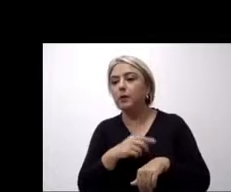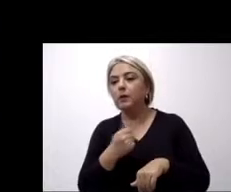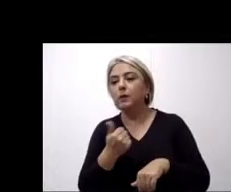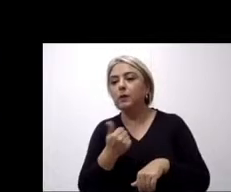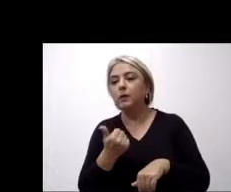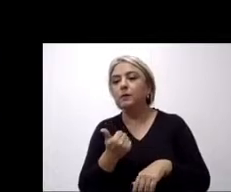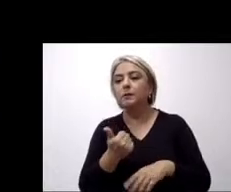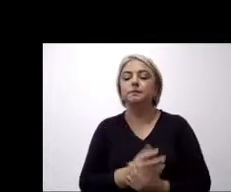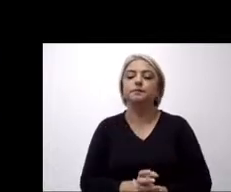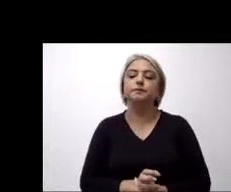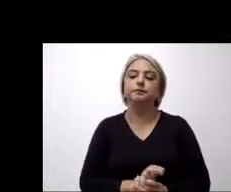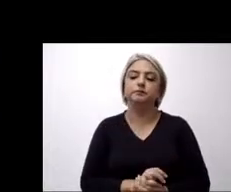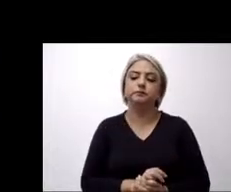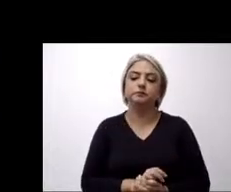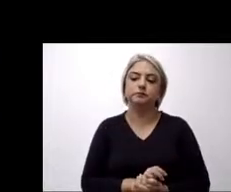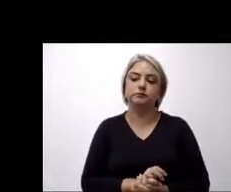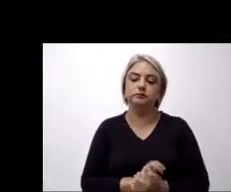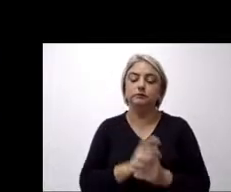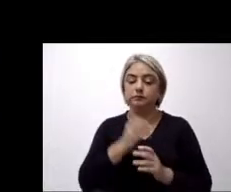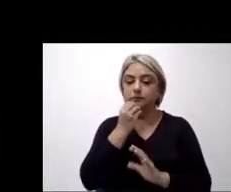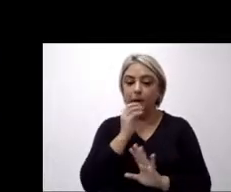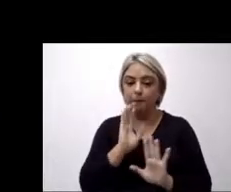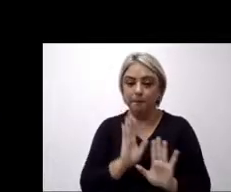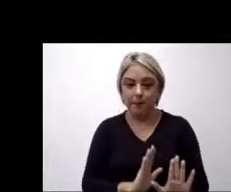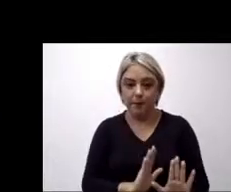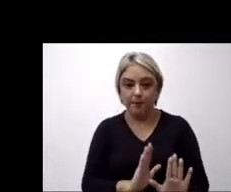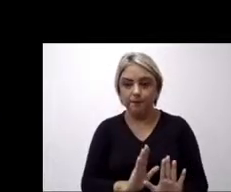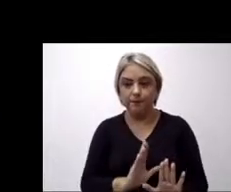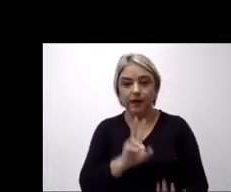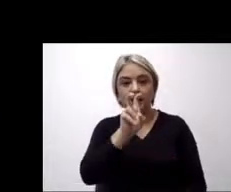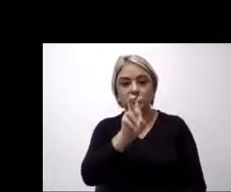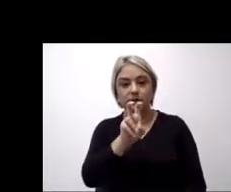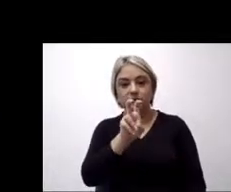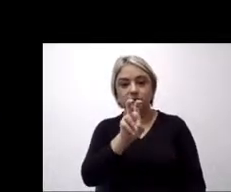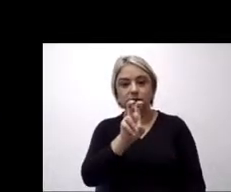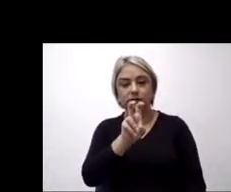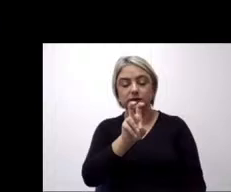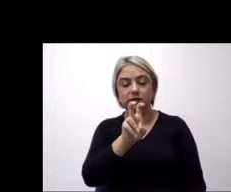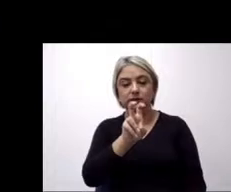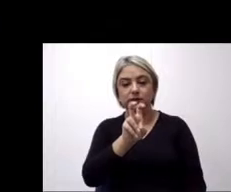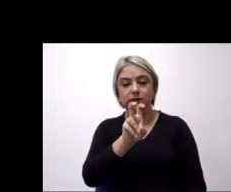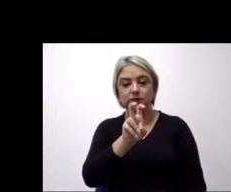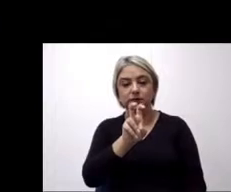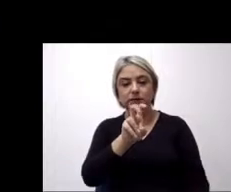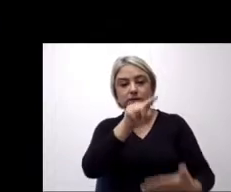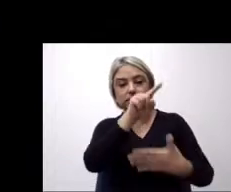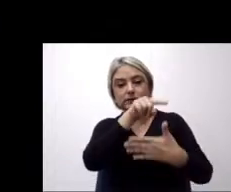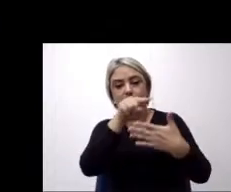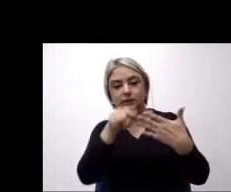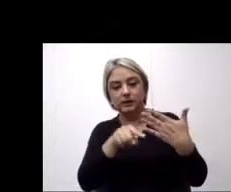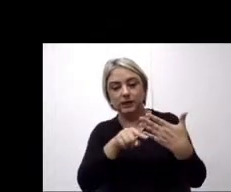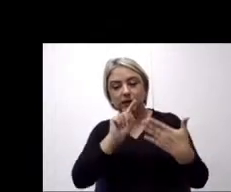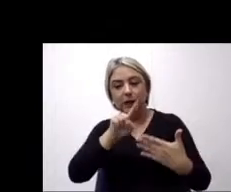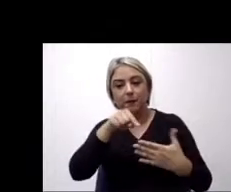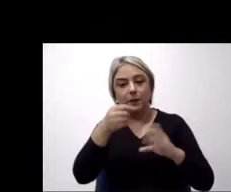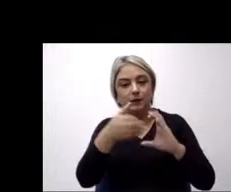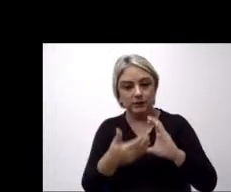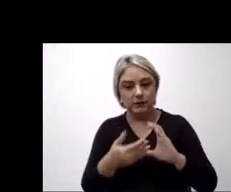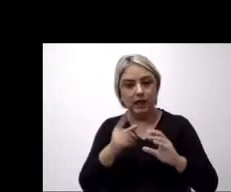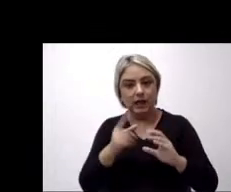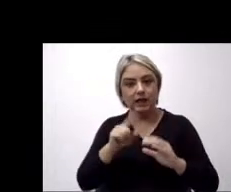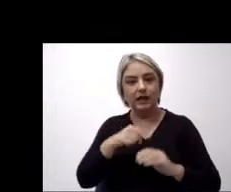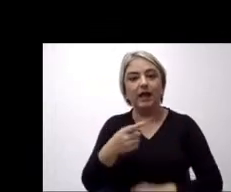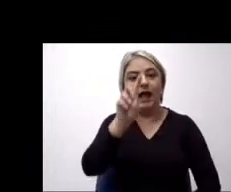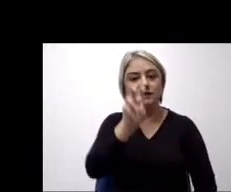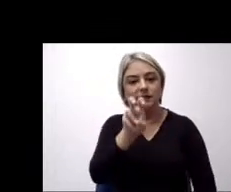Okay, so 5 dimensions. So after the 5 characteristics, the 5 dimensions of the policy